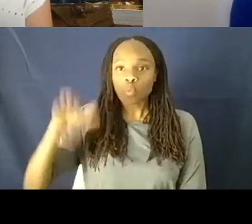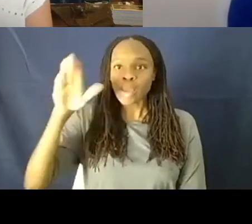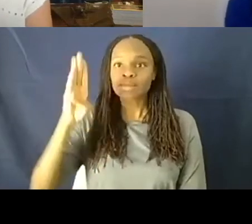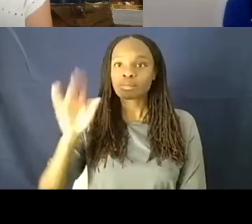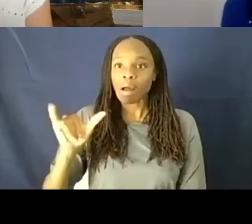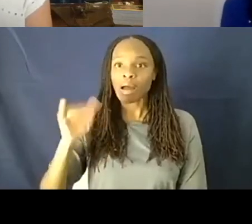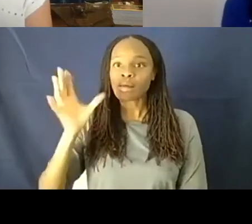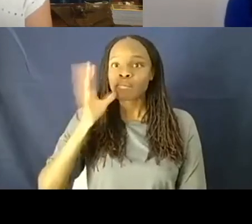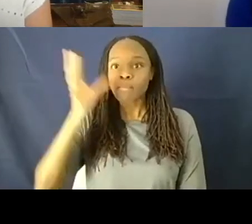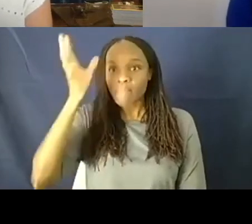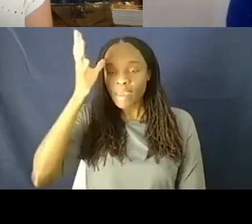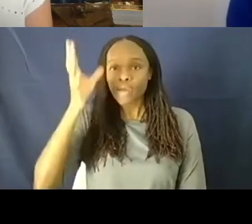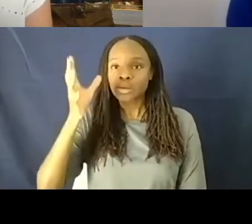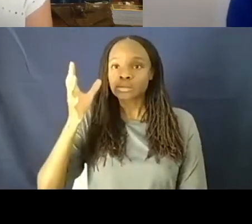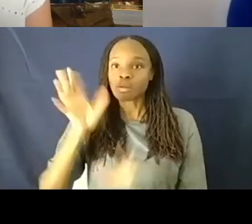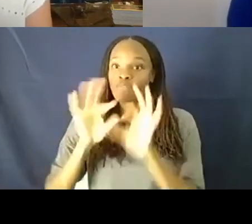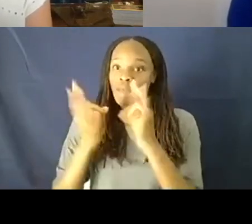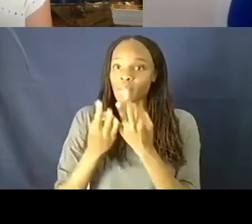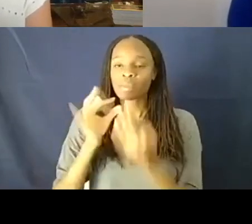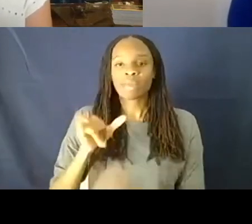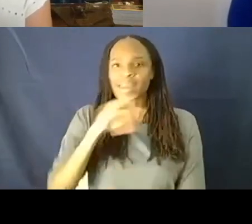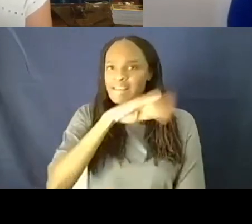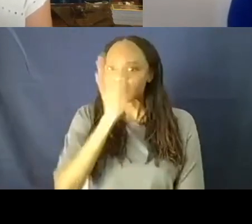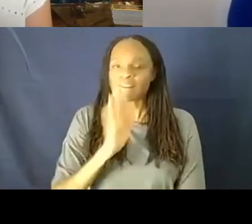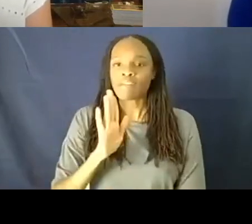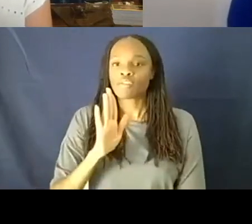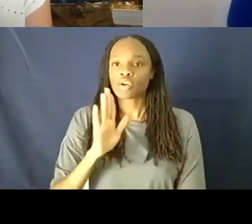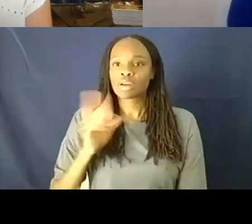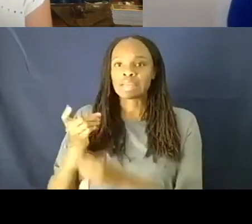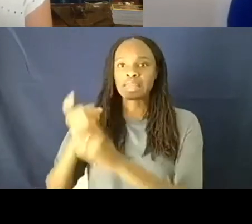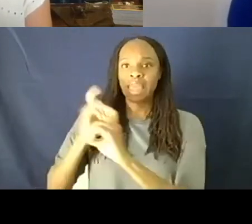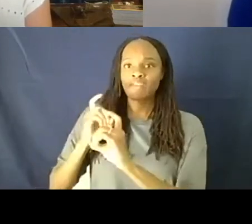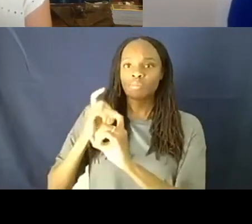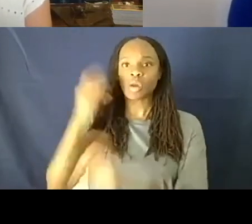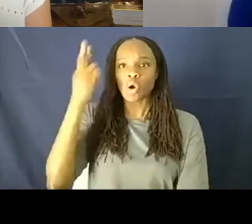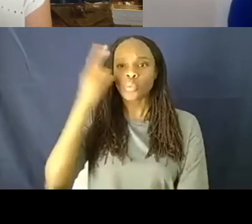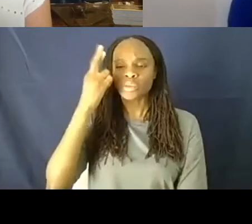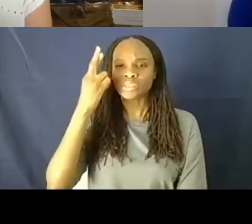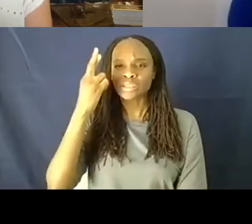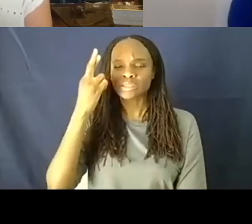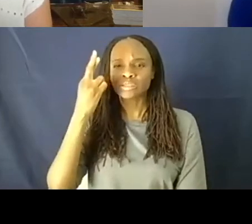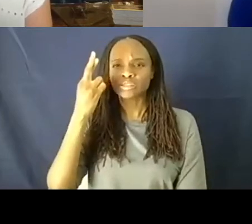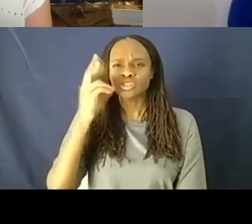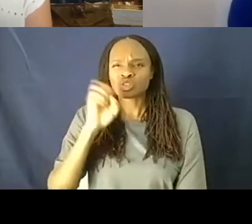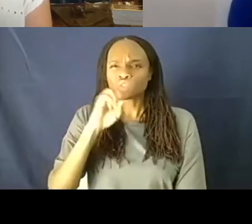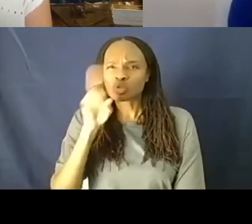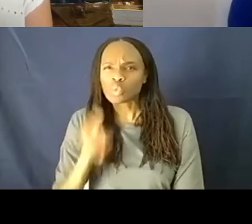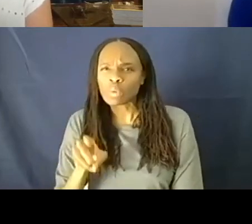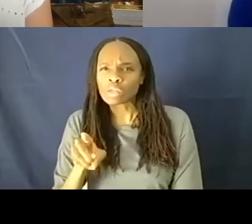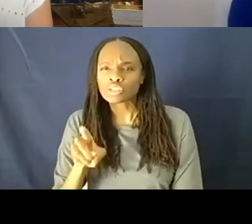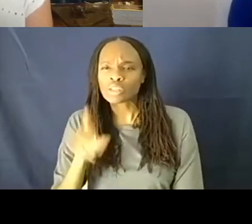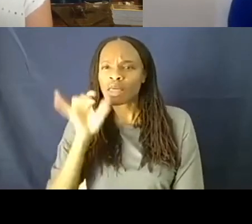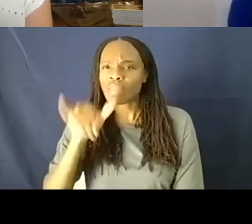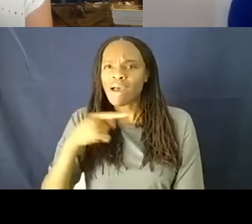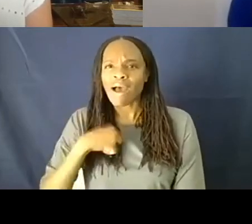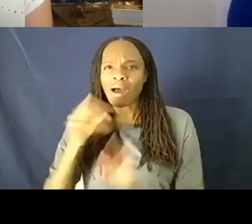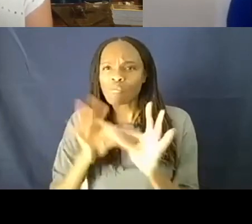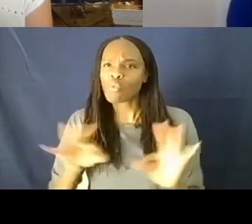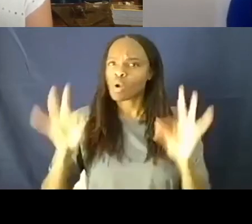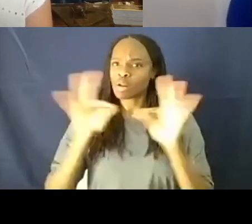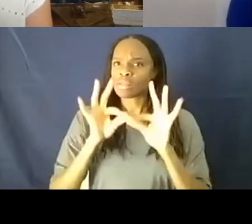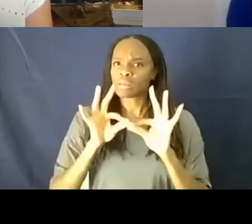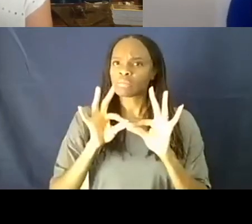a family that never gave me a reason to question that I was worthy